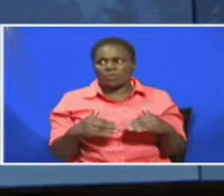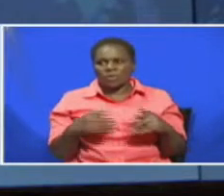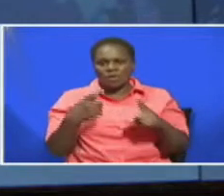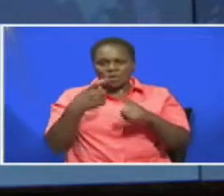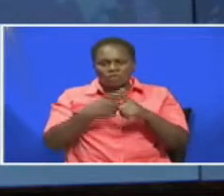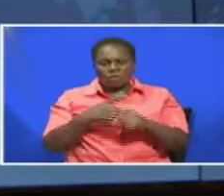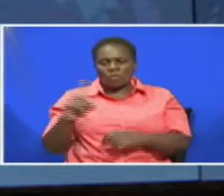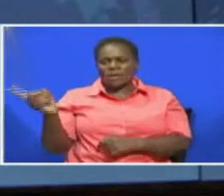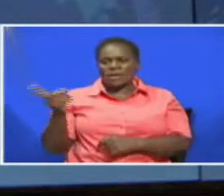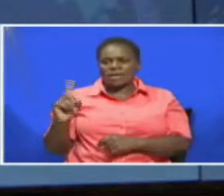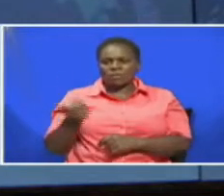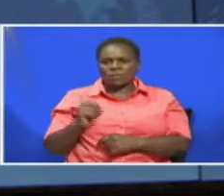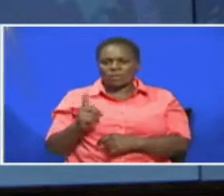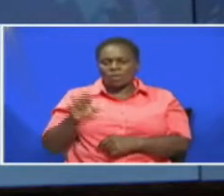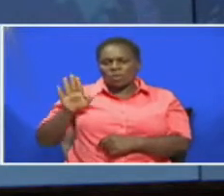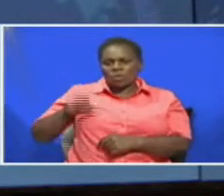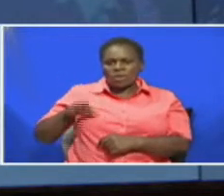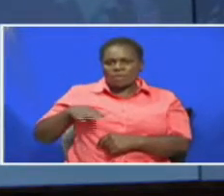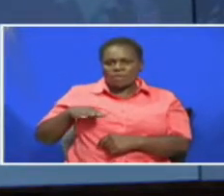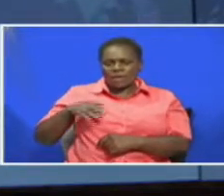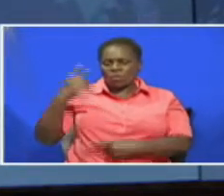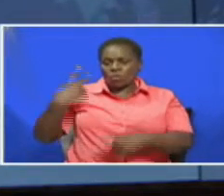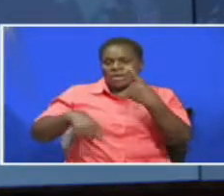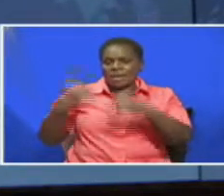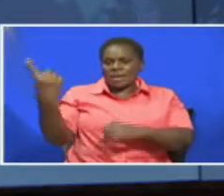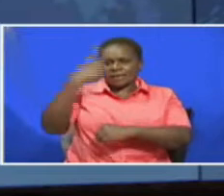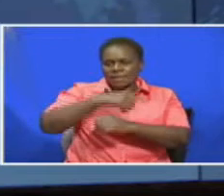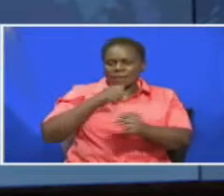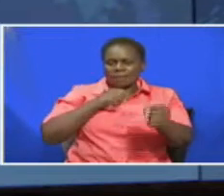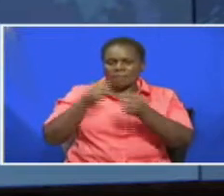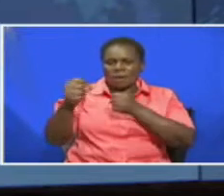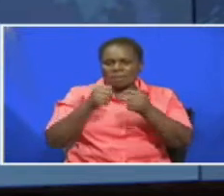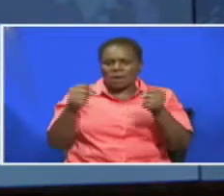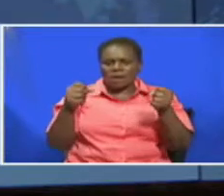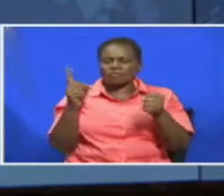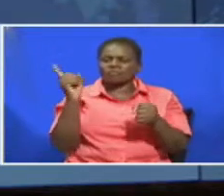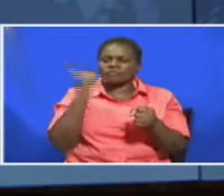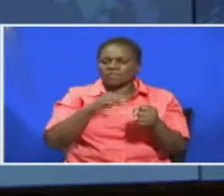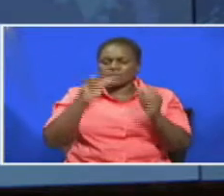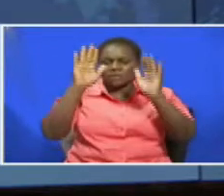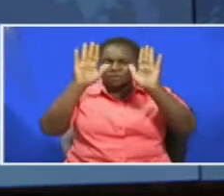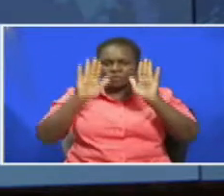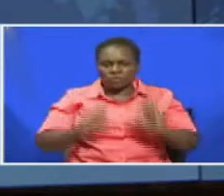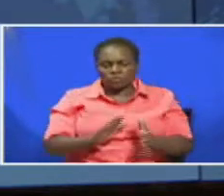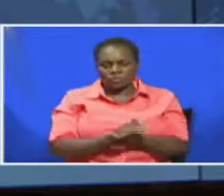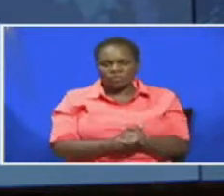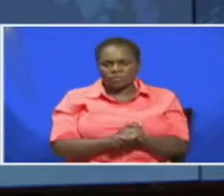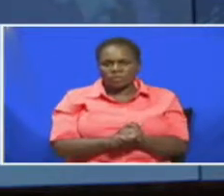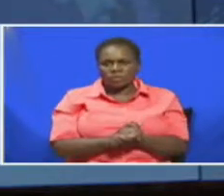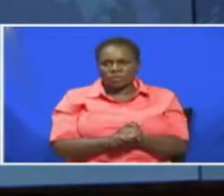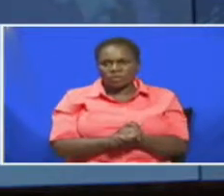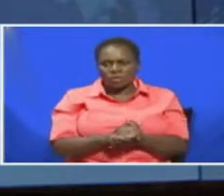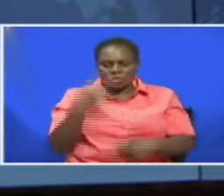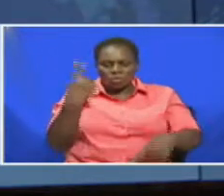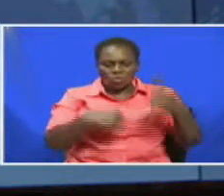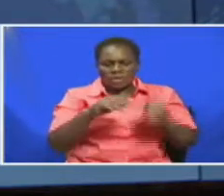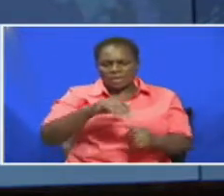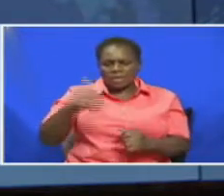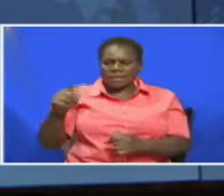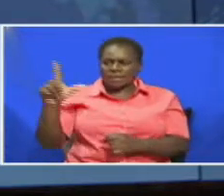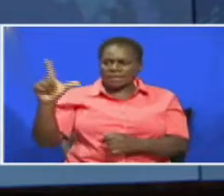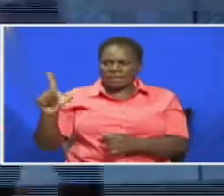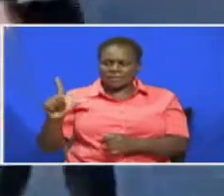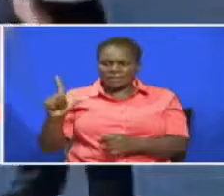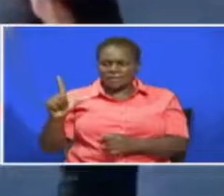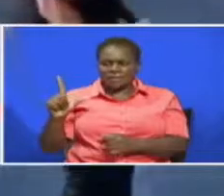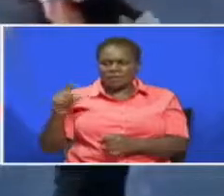from Nairobi were among the winners of the day as the Jamal Boxing Cup concluded in Kisumu. Ongare won against Lensa